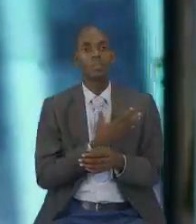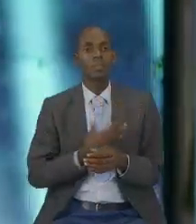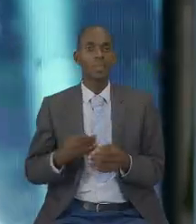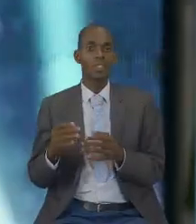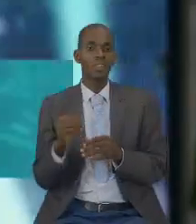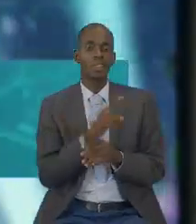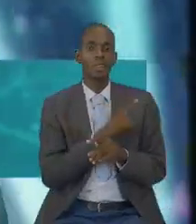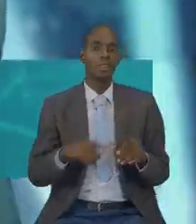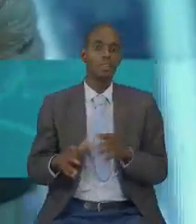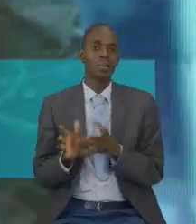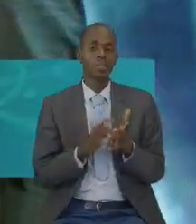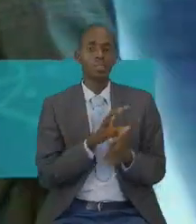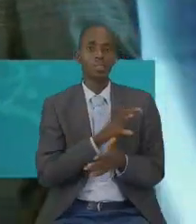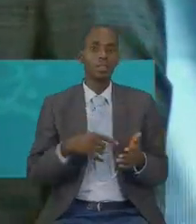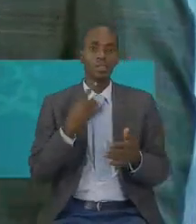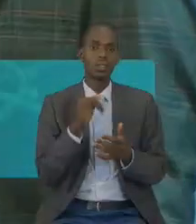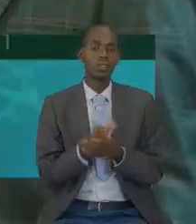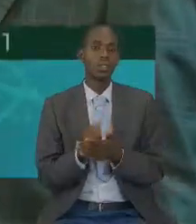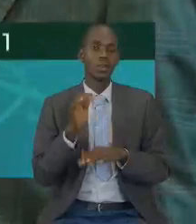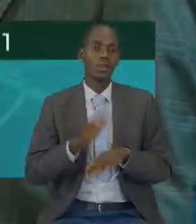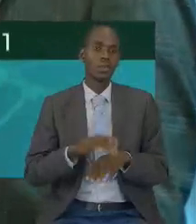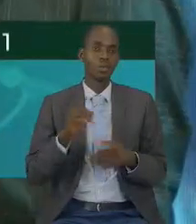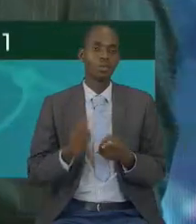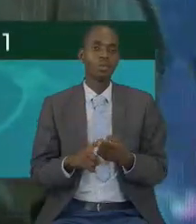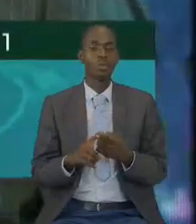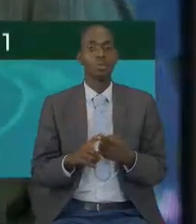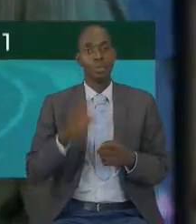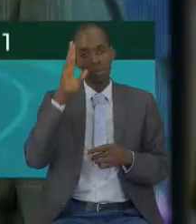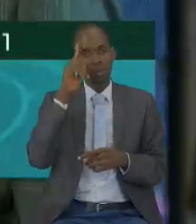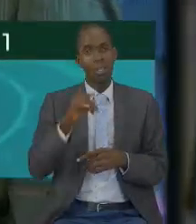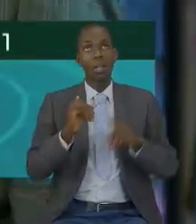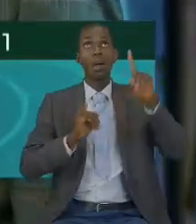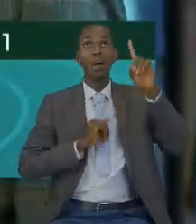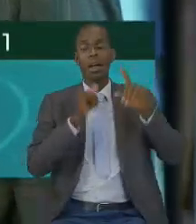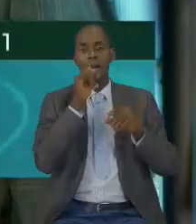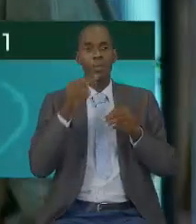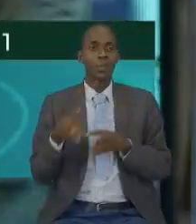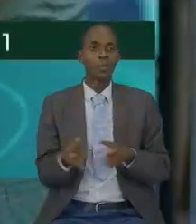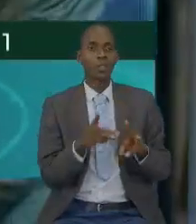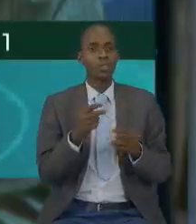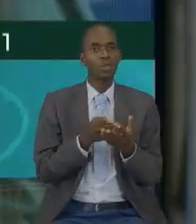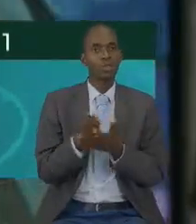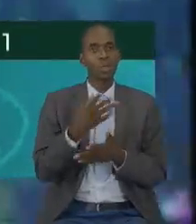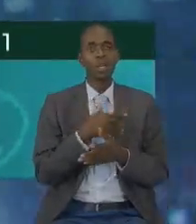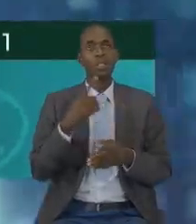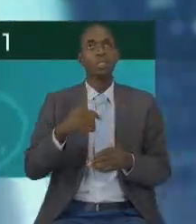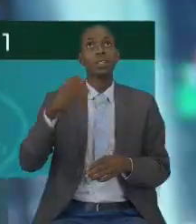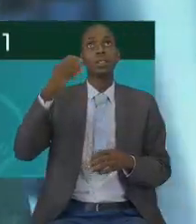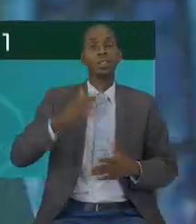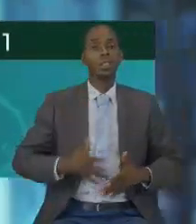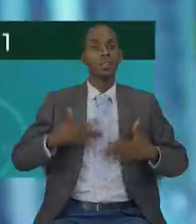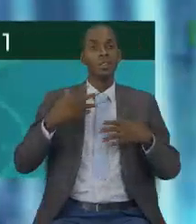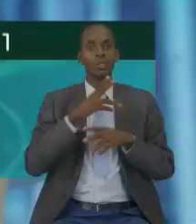Jesus says unto him, I am the way, the truth, and the life. No